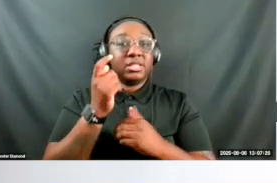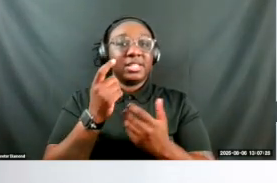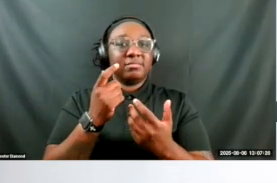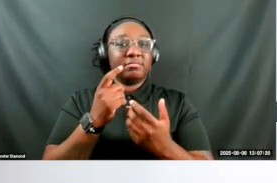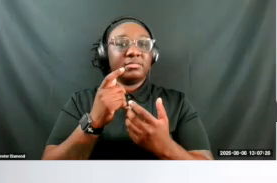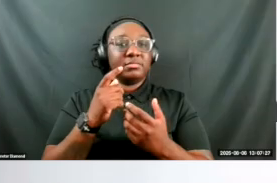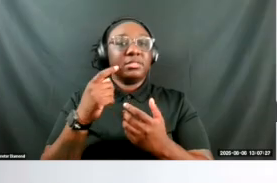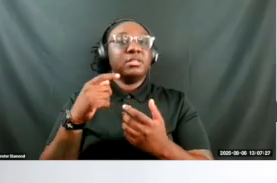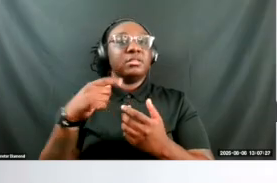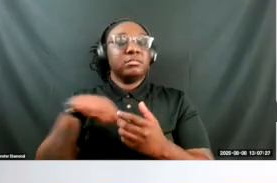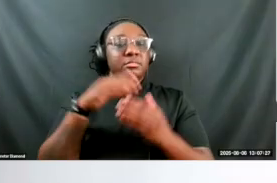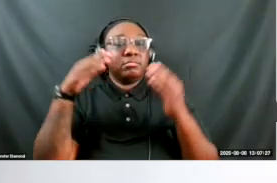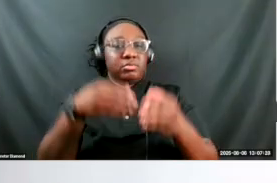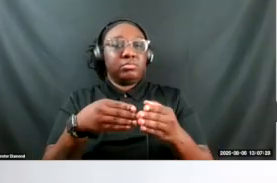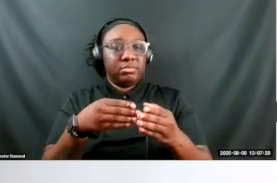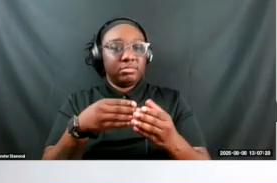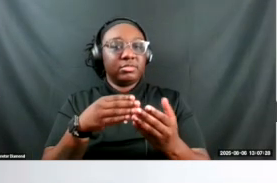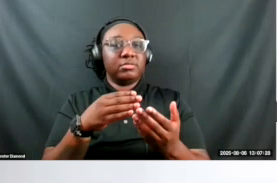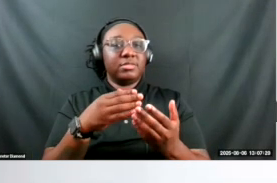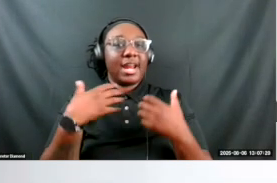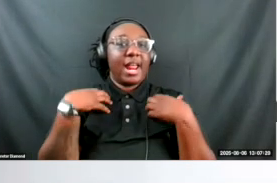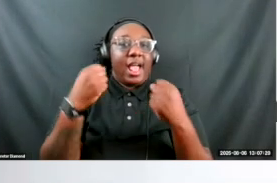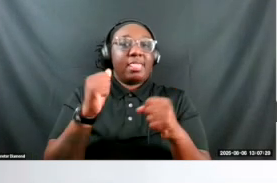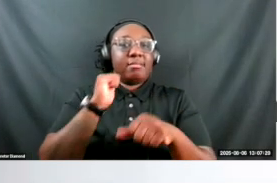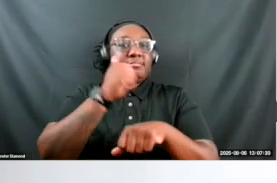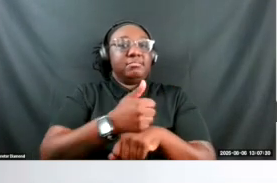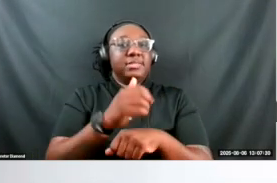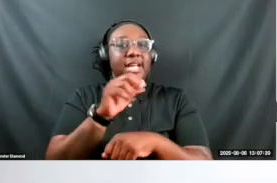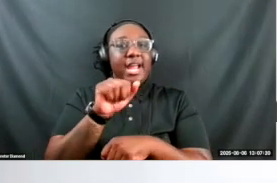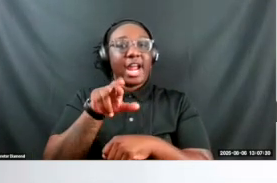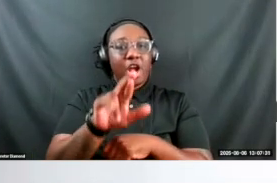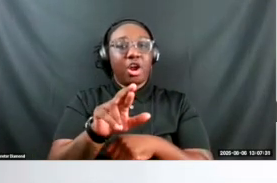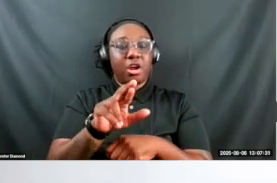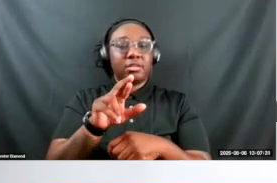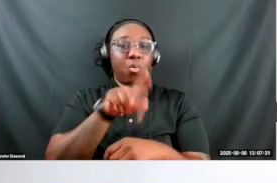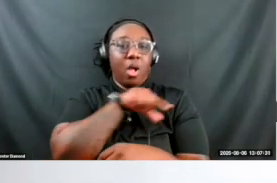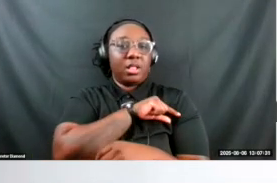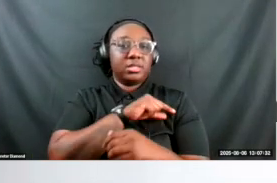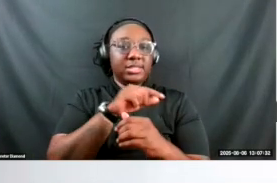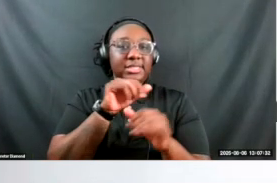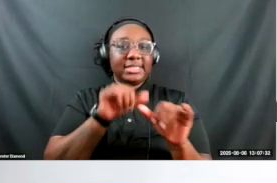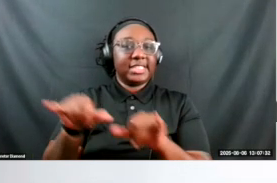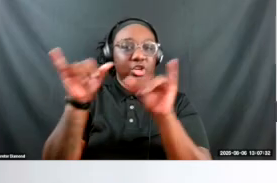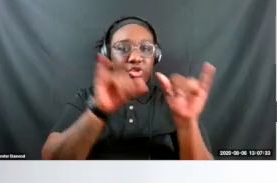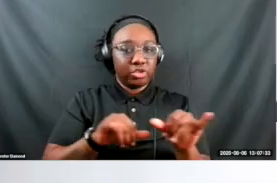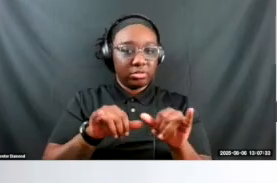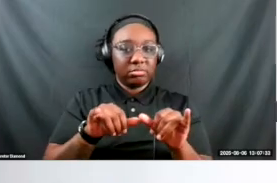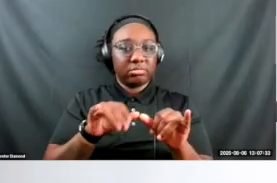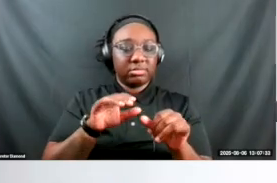air contaminants. It is the only state permitted under the Federal Clean Air Act to set its own requirements for motor vehicles.